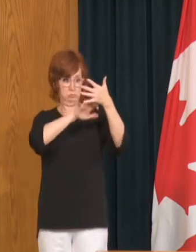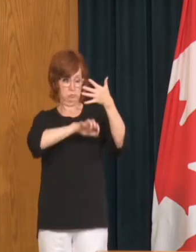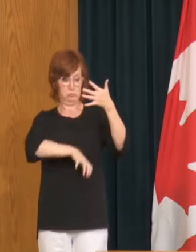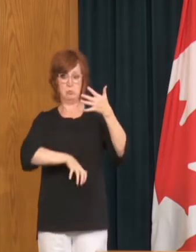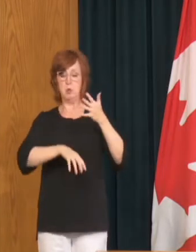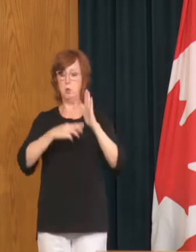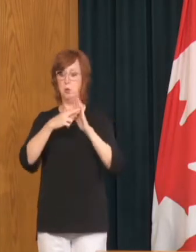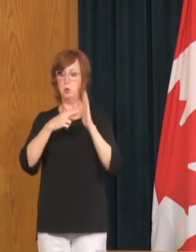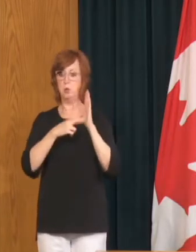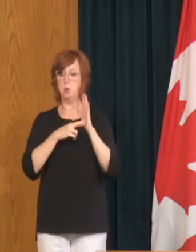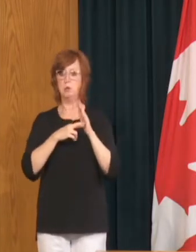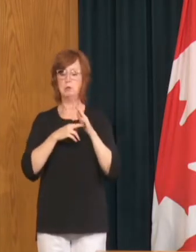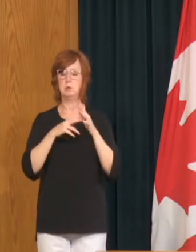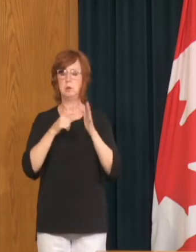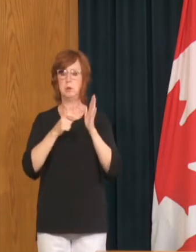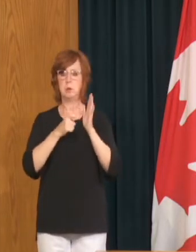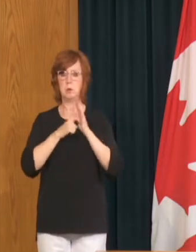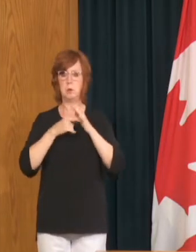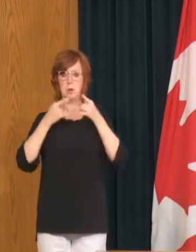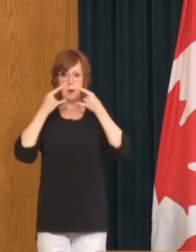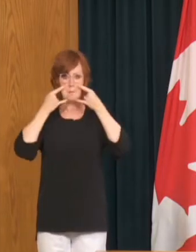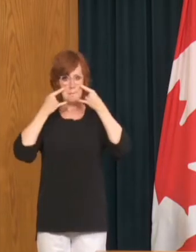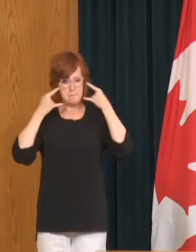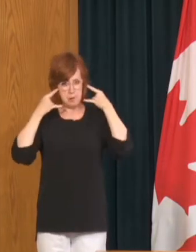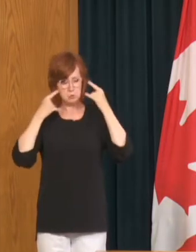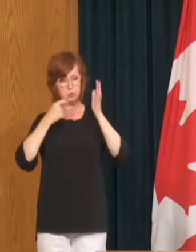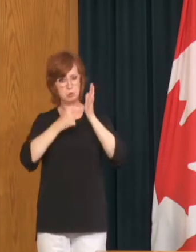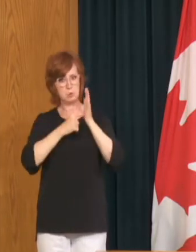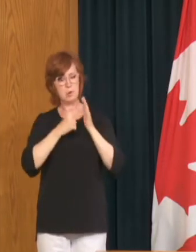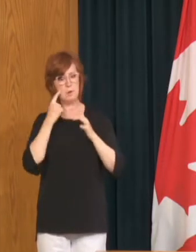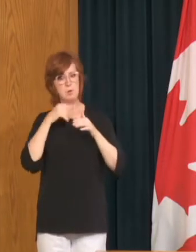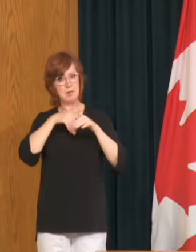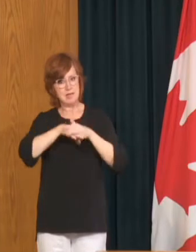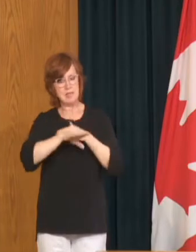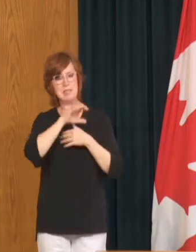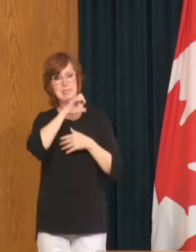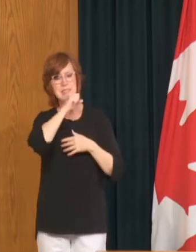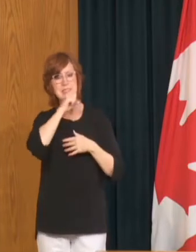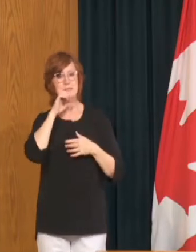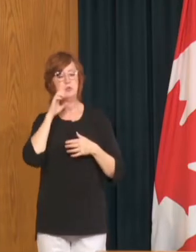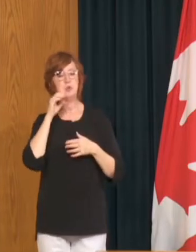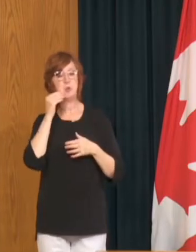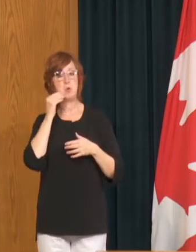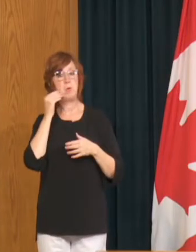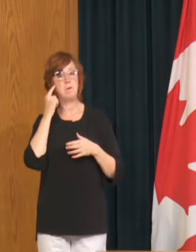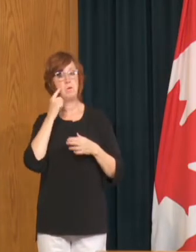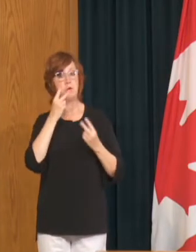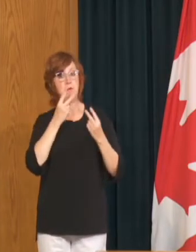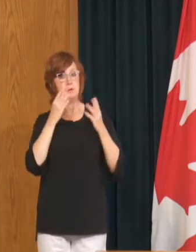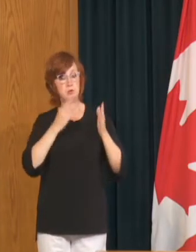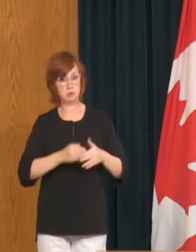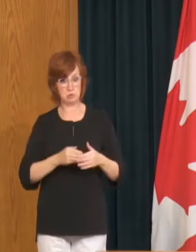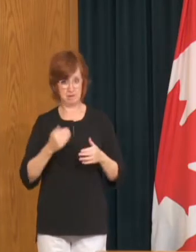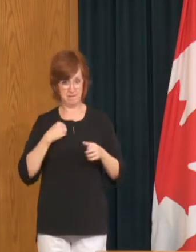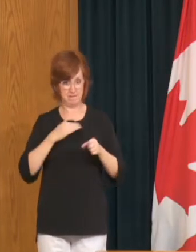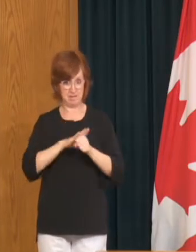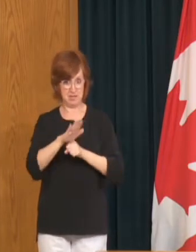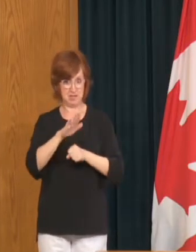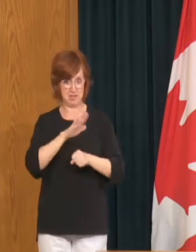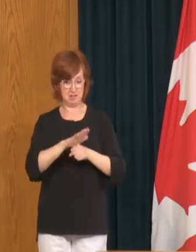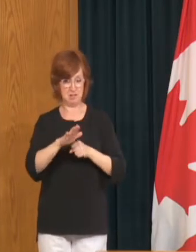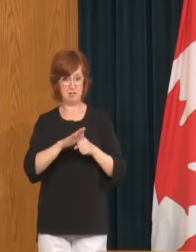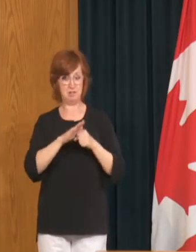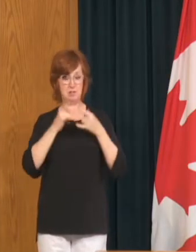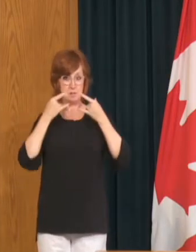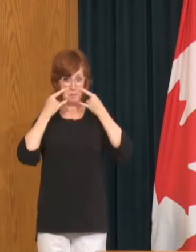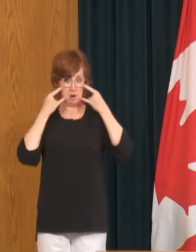masks. Are you confident that there are enough masks in the supply system to account for increased visitors? So